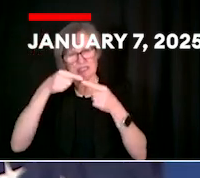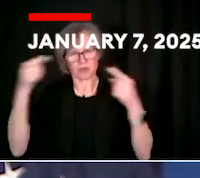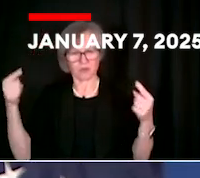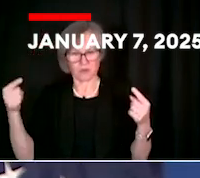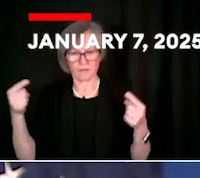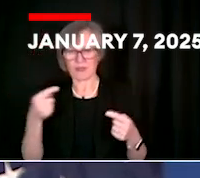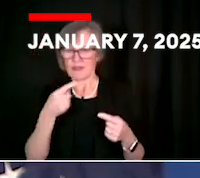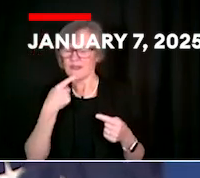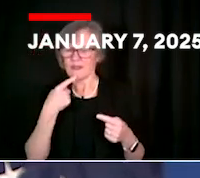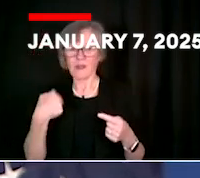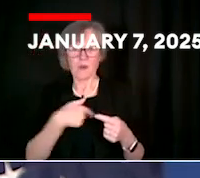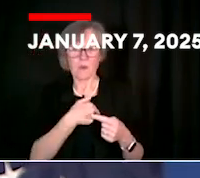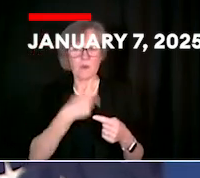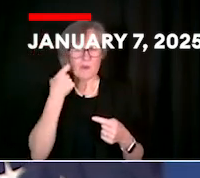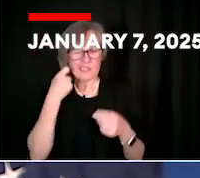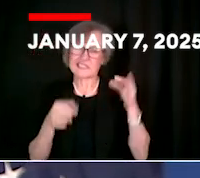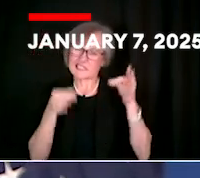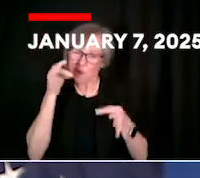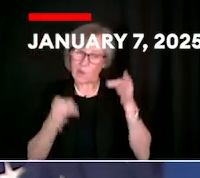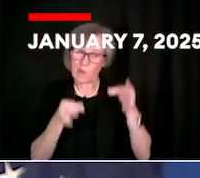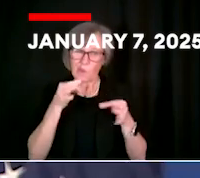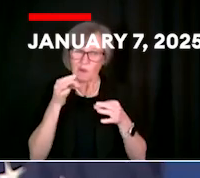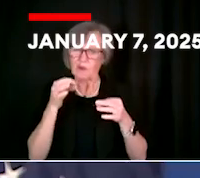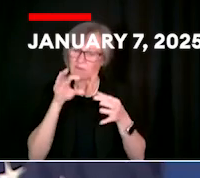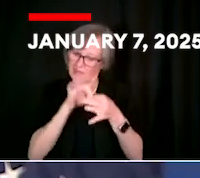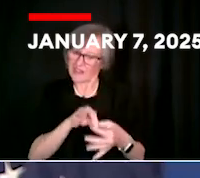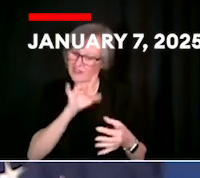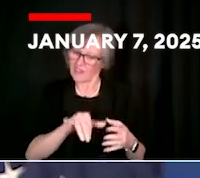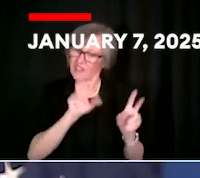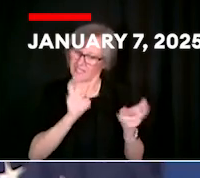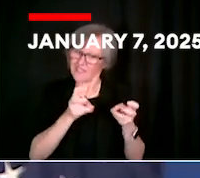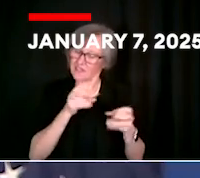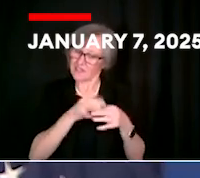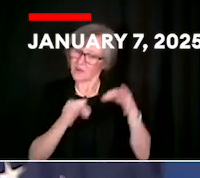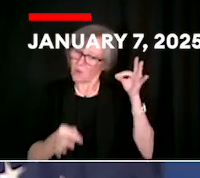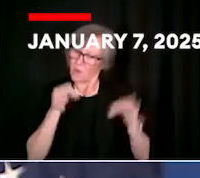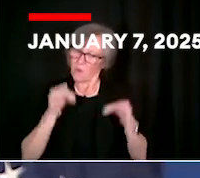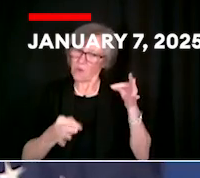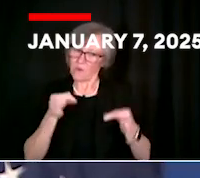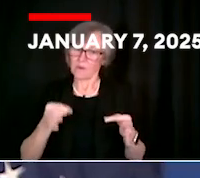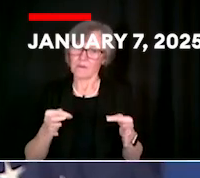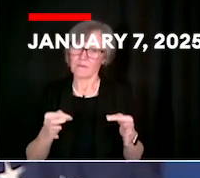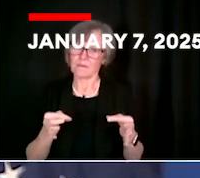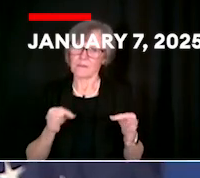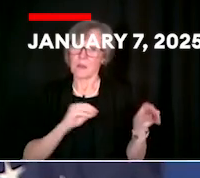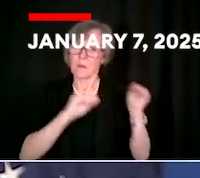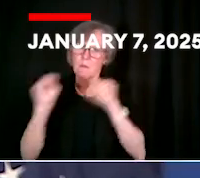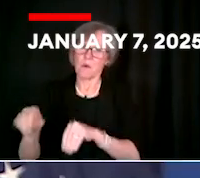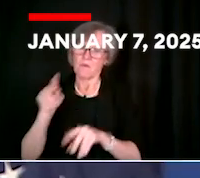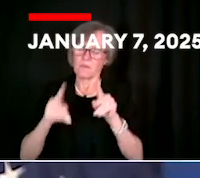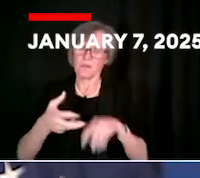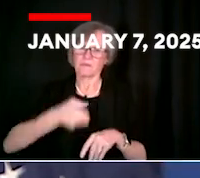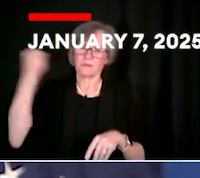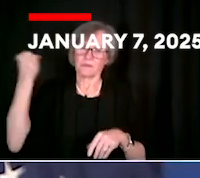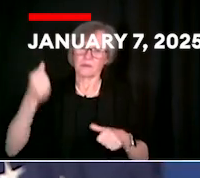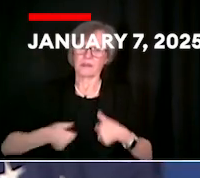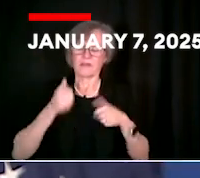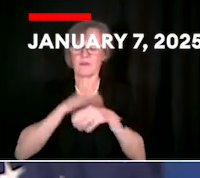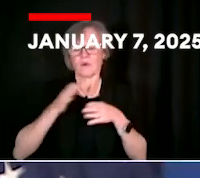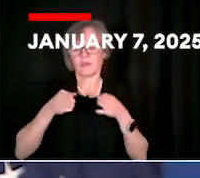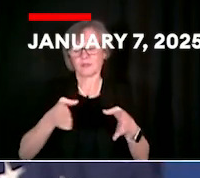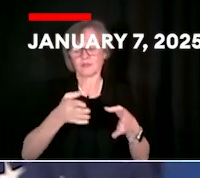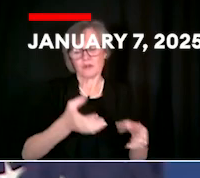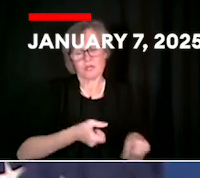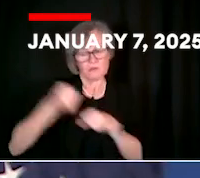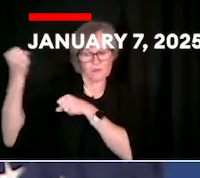we were just in court over this issue, that, moving people off from living on the streets.